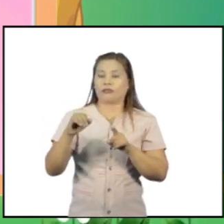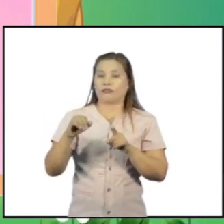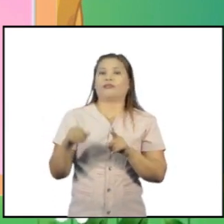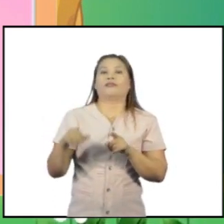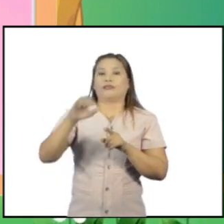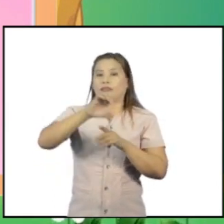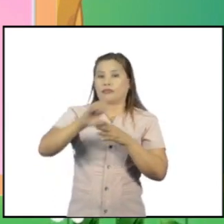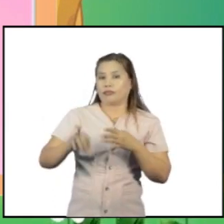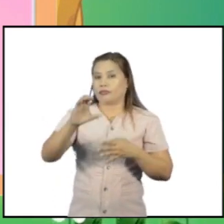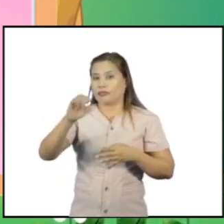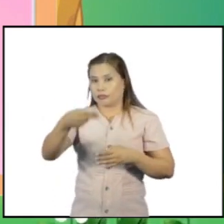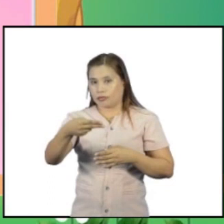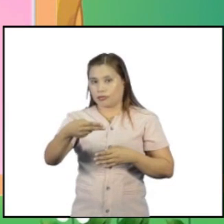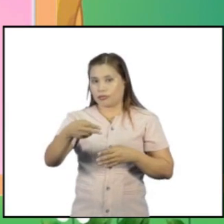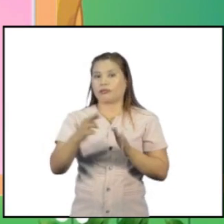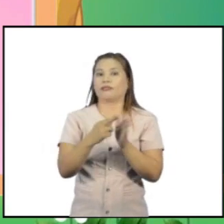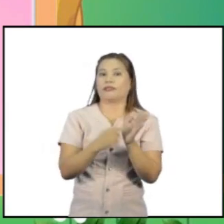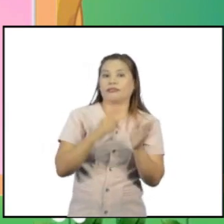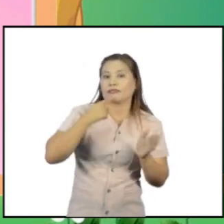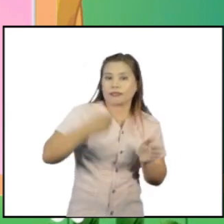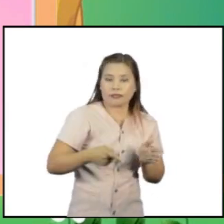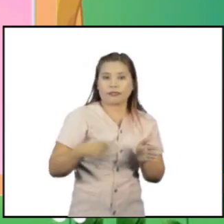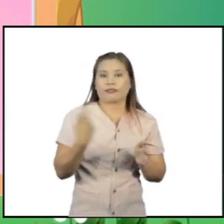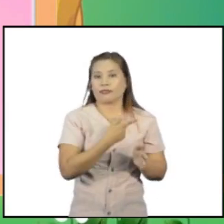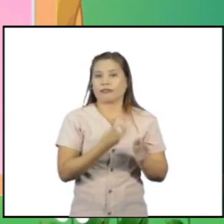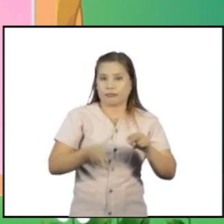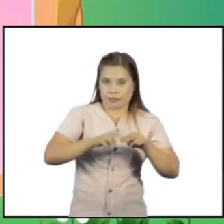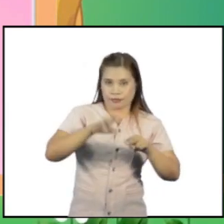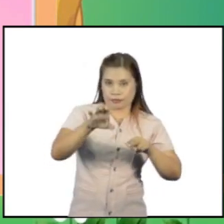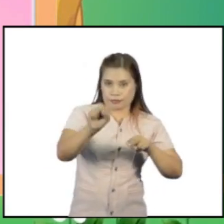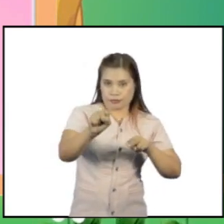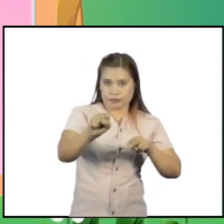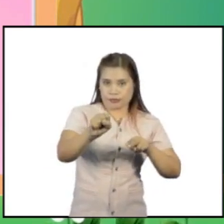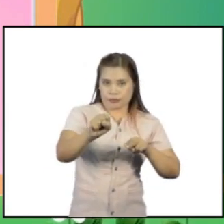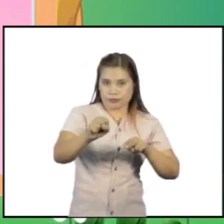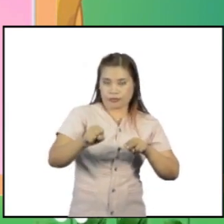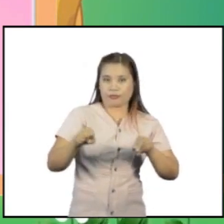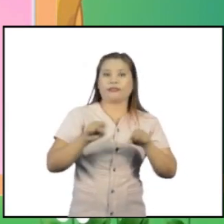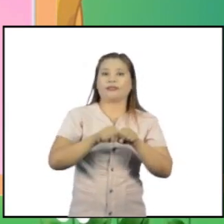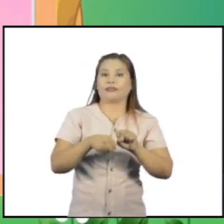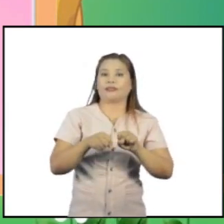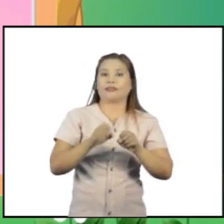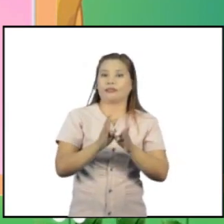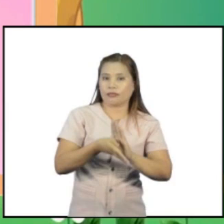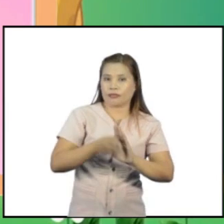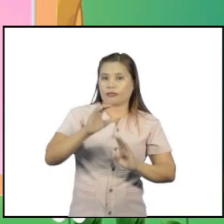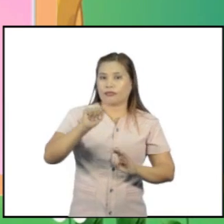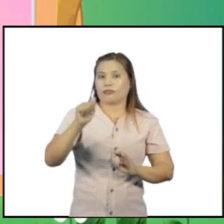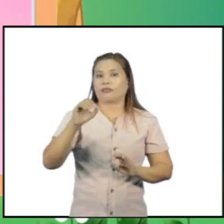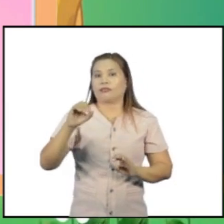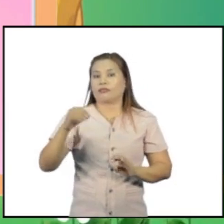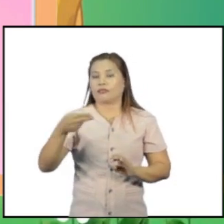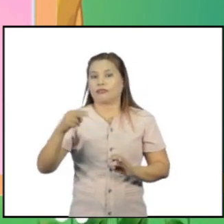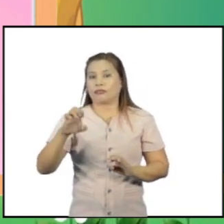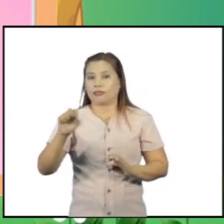CH. And as the rule said, we are going to add ES. So it becomes coaches.